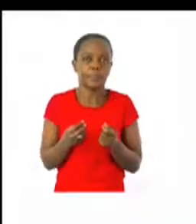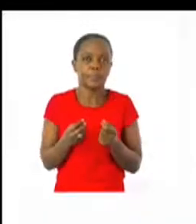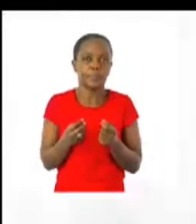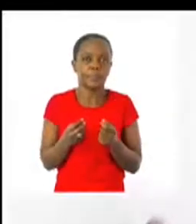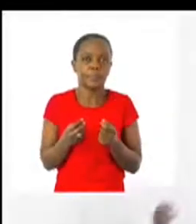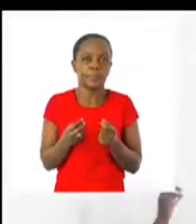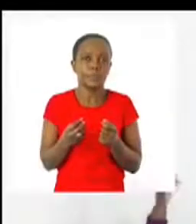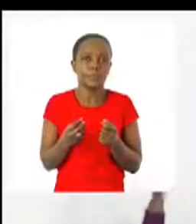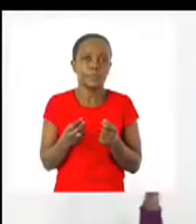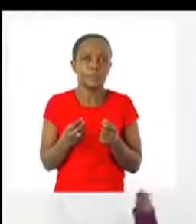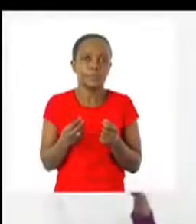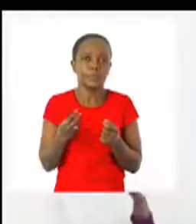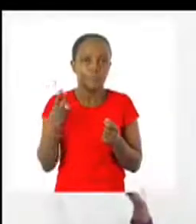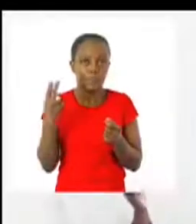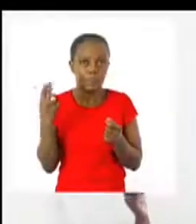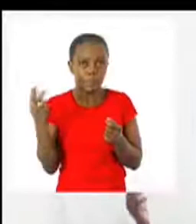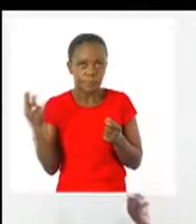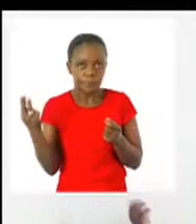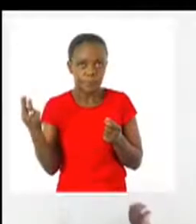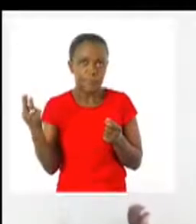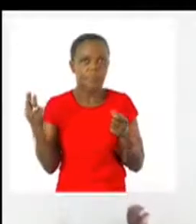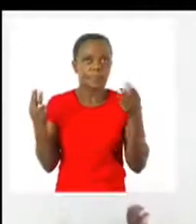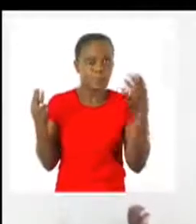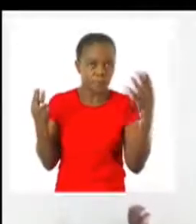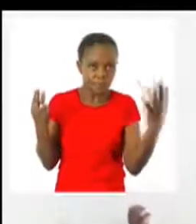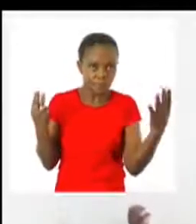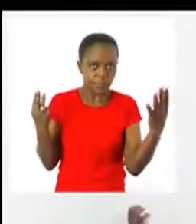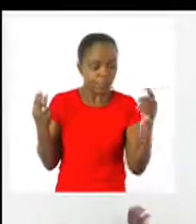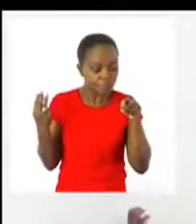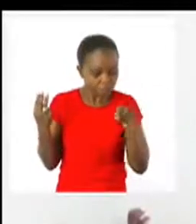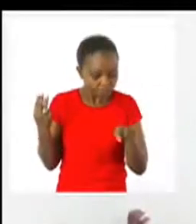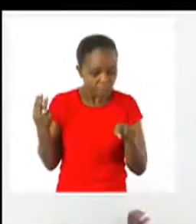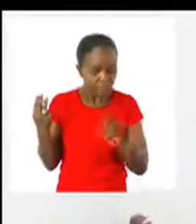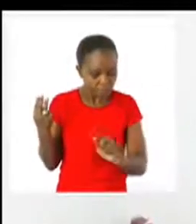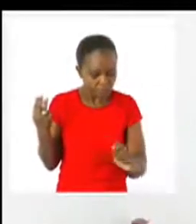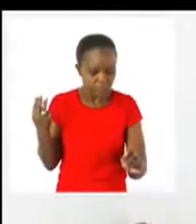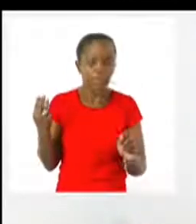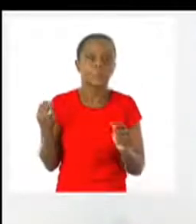Very good. 3, 4.